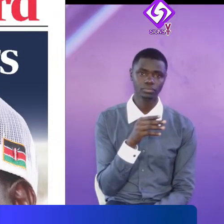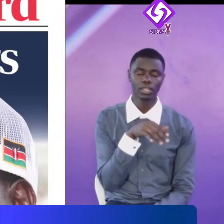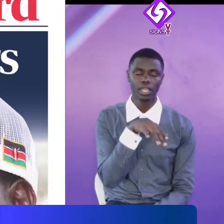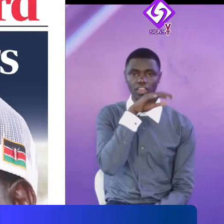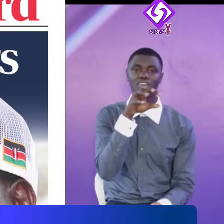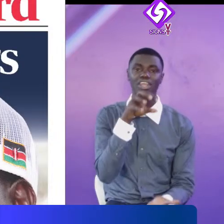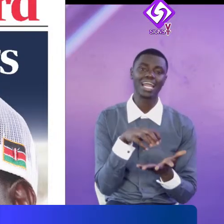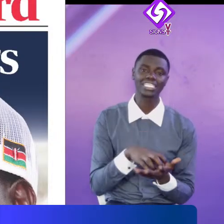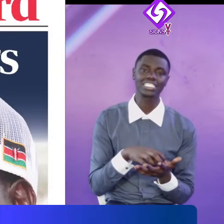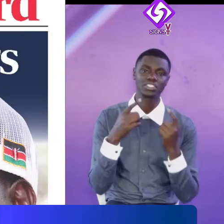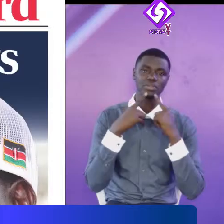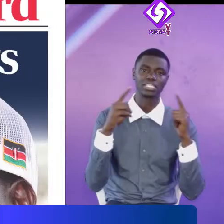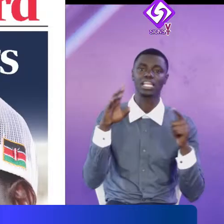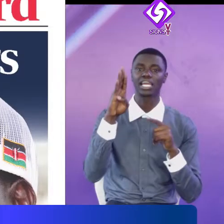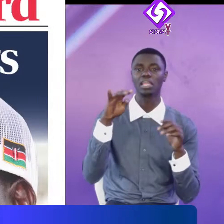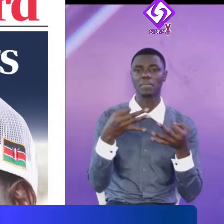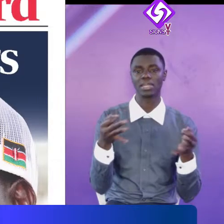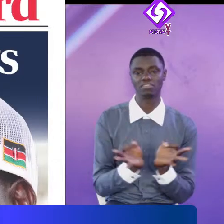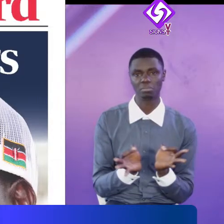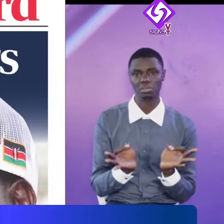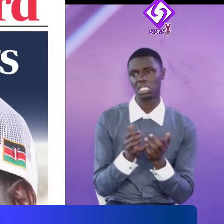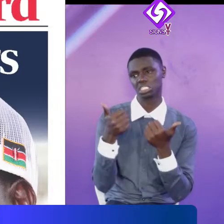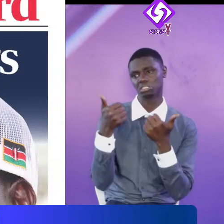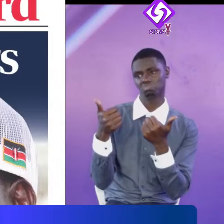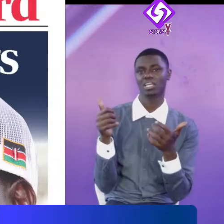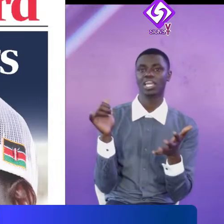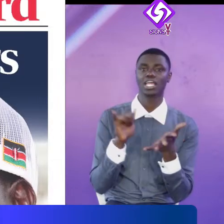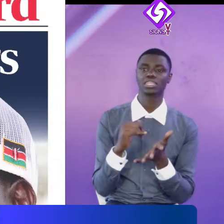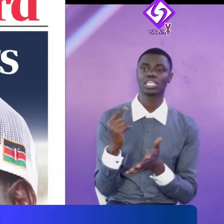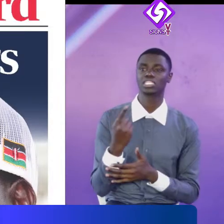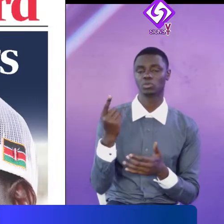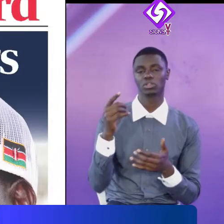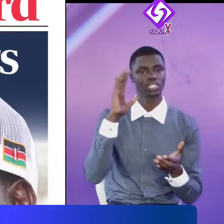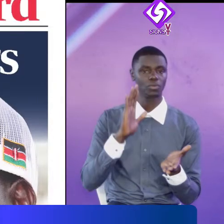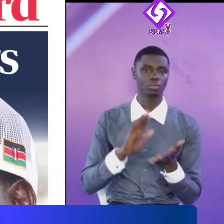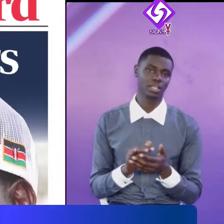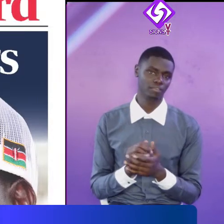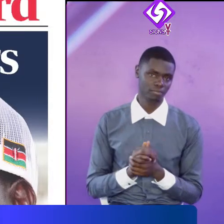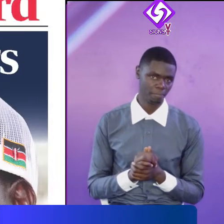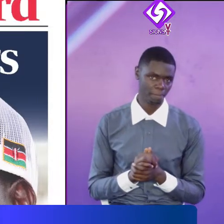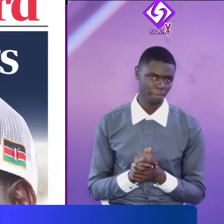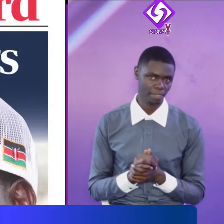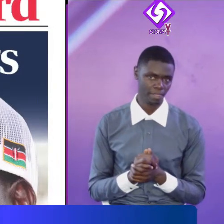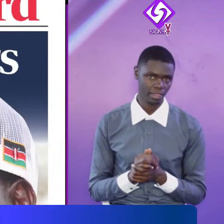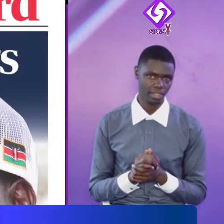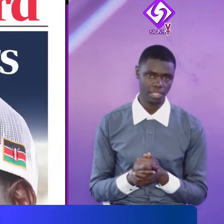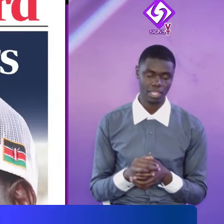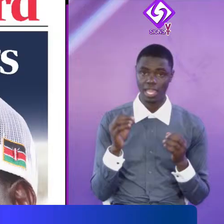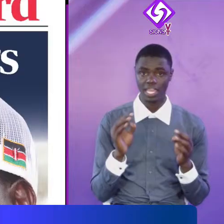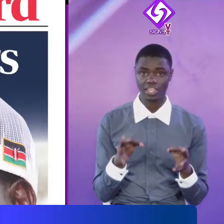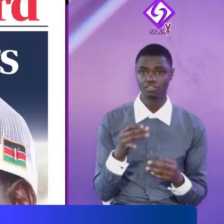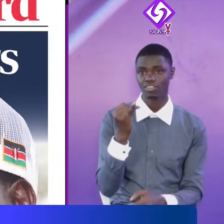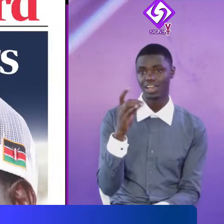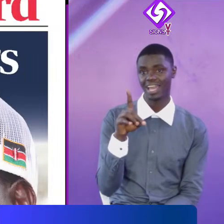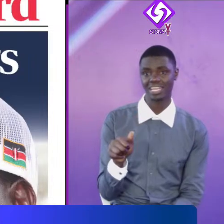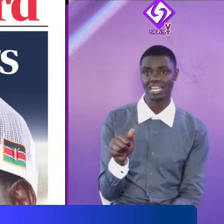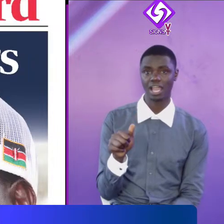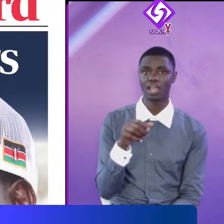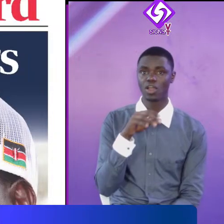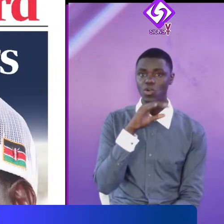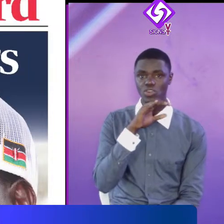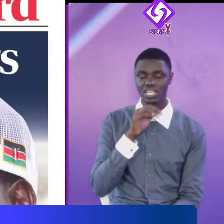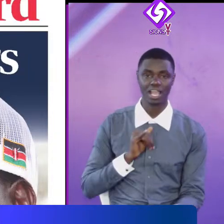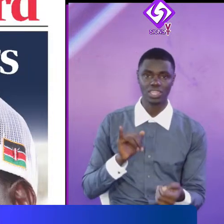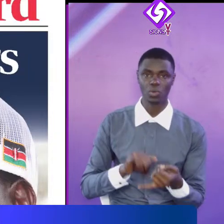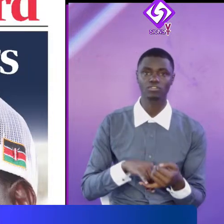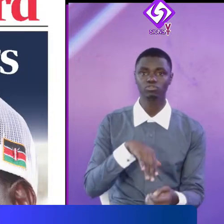has been declared by the family to be stable, that's the only thing to believe. If Ida Odinga, who is the wife